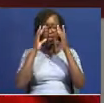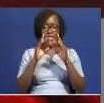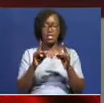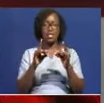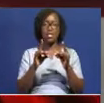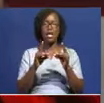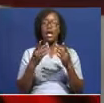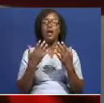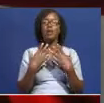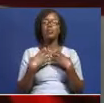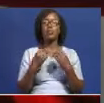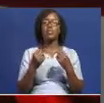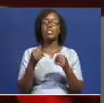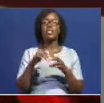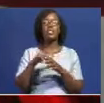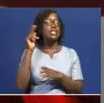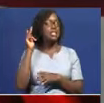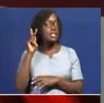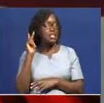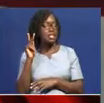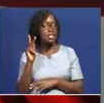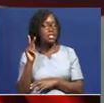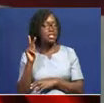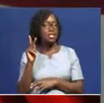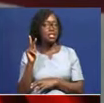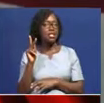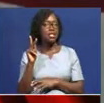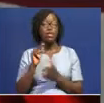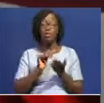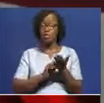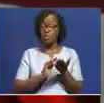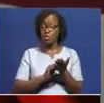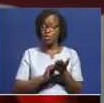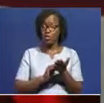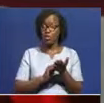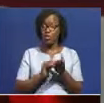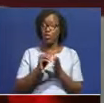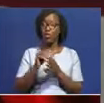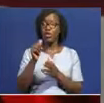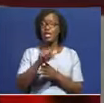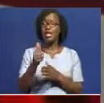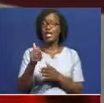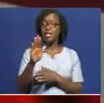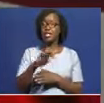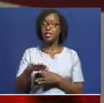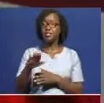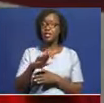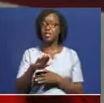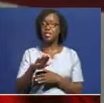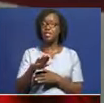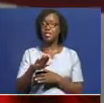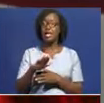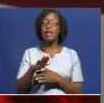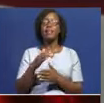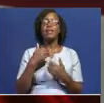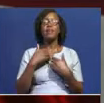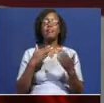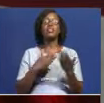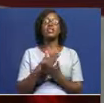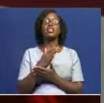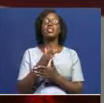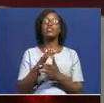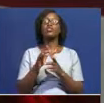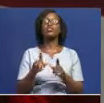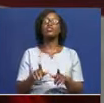na property hata Kisi, hata Migori, hata kwingine, wako na haki ya kuishi hapo